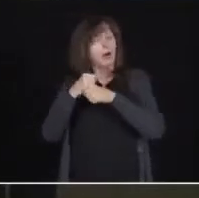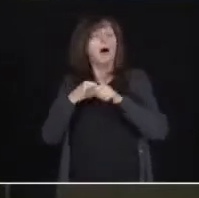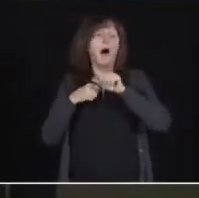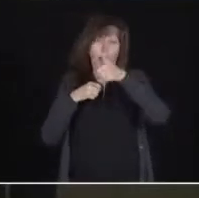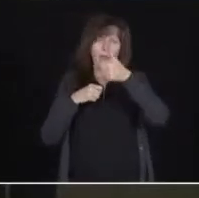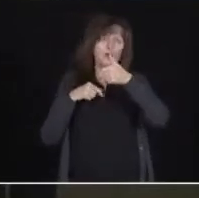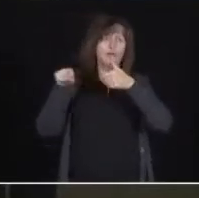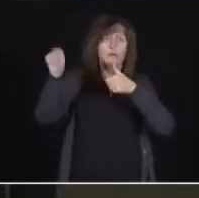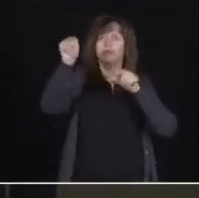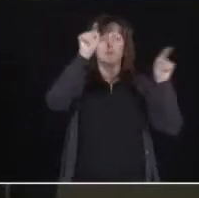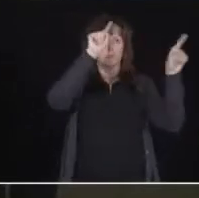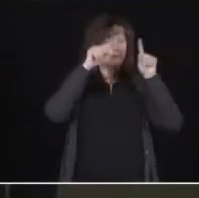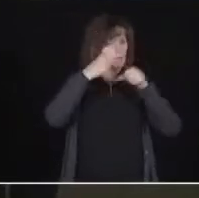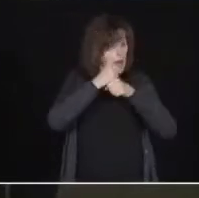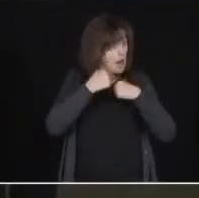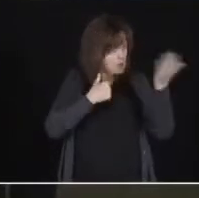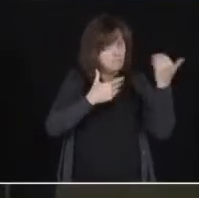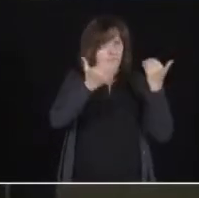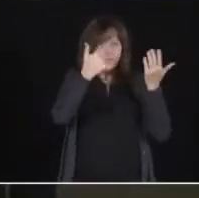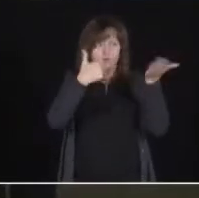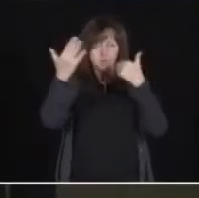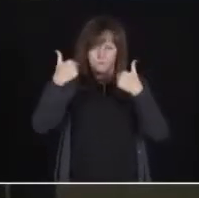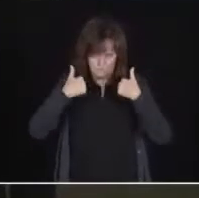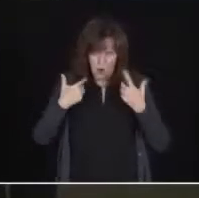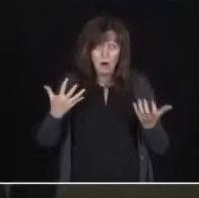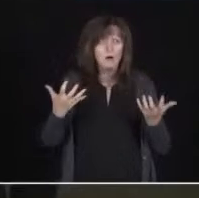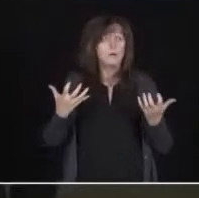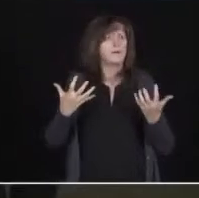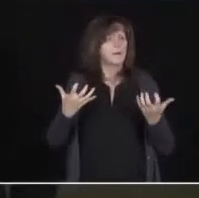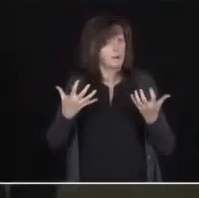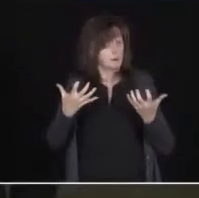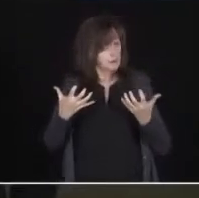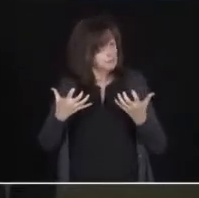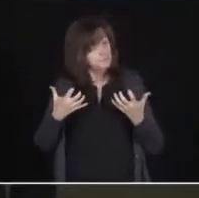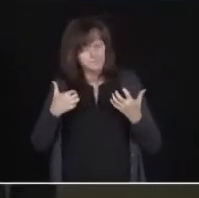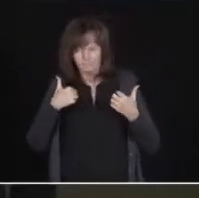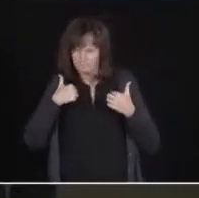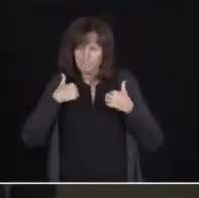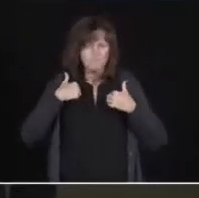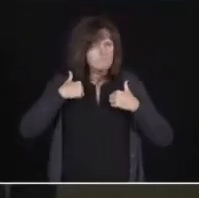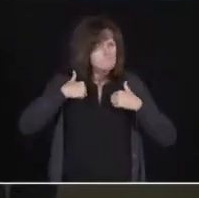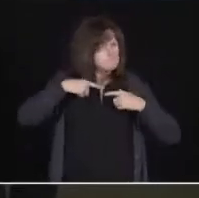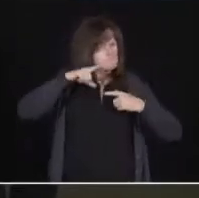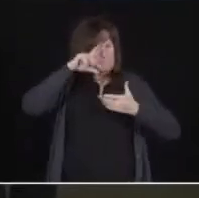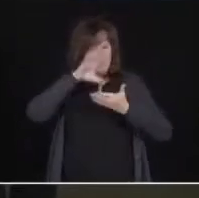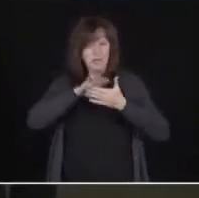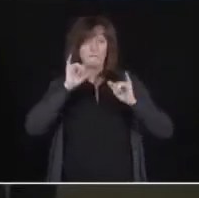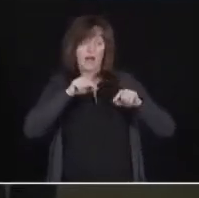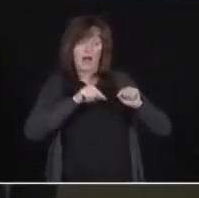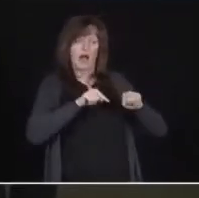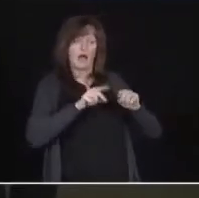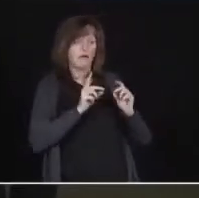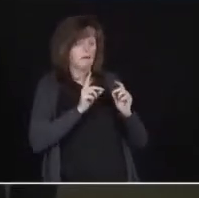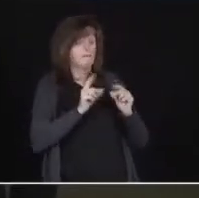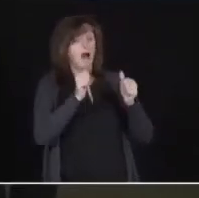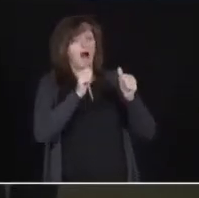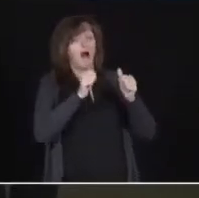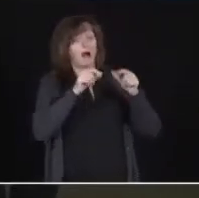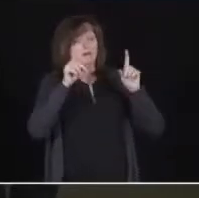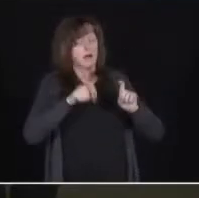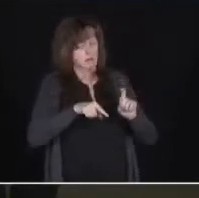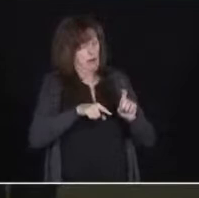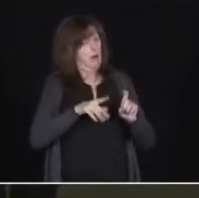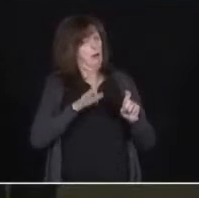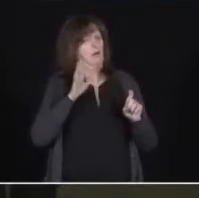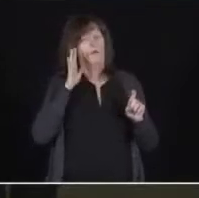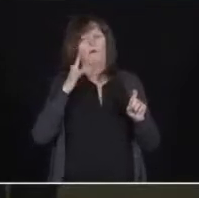So we need as many as possible. Because I'm such a strong believer. This is going to be a game changer. And as for your question about